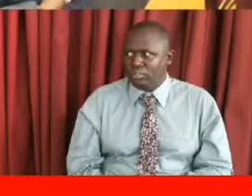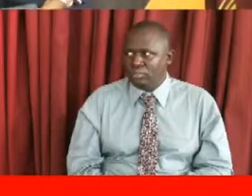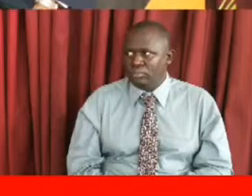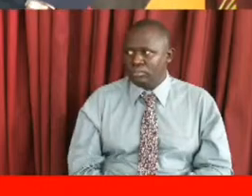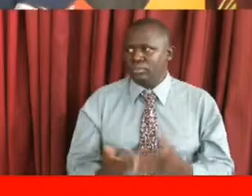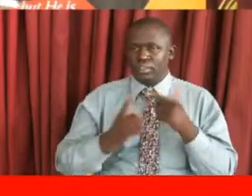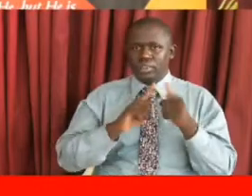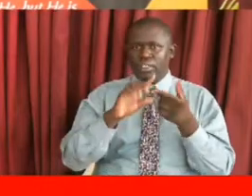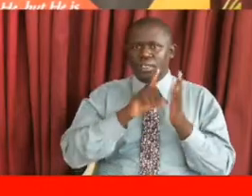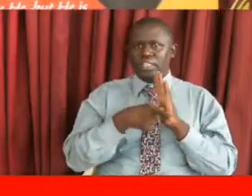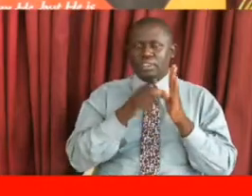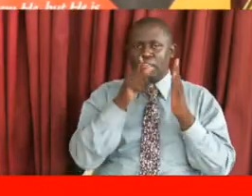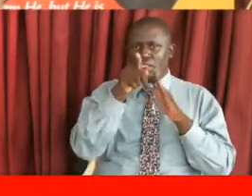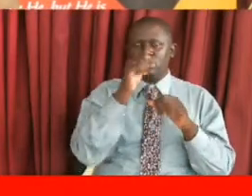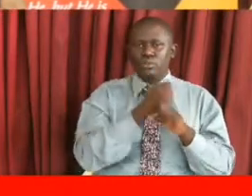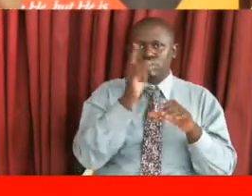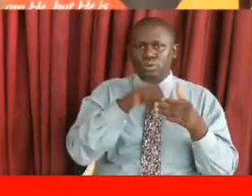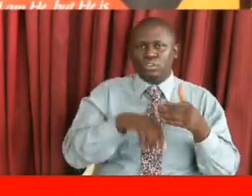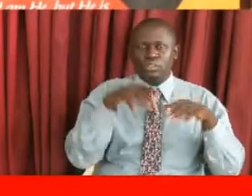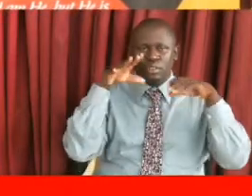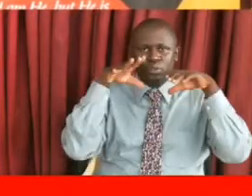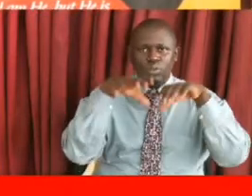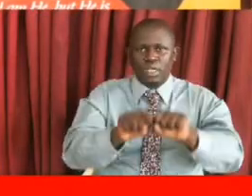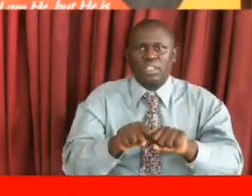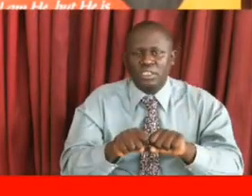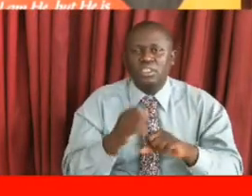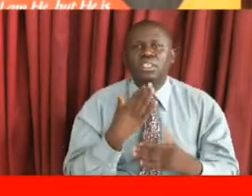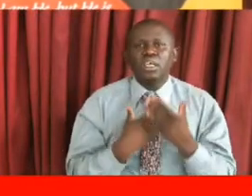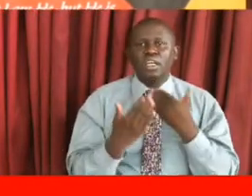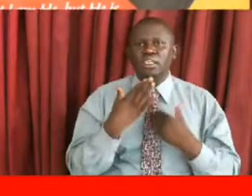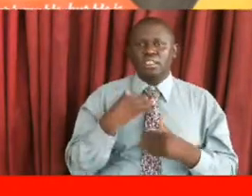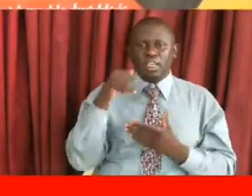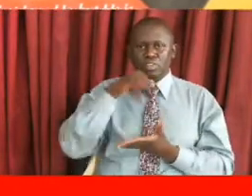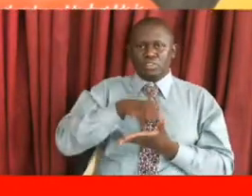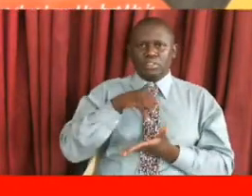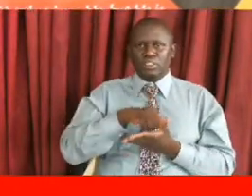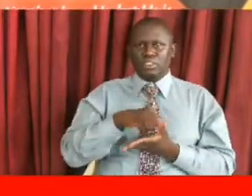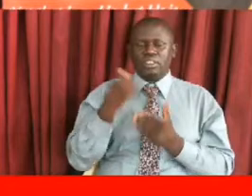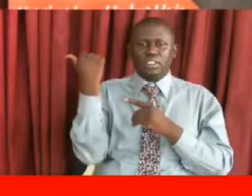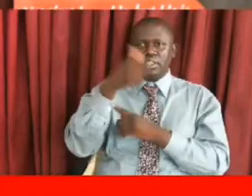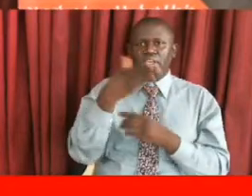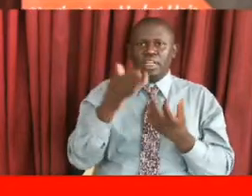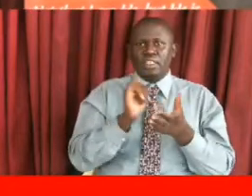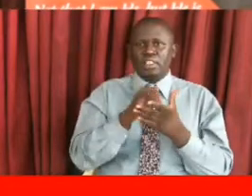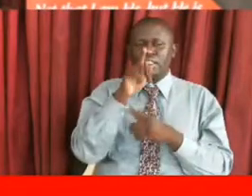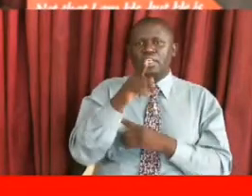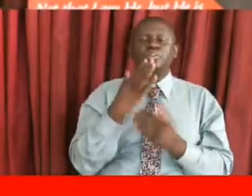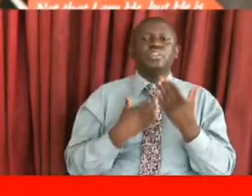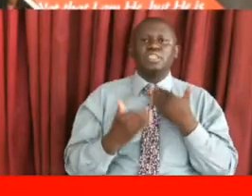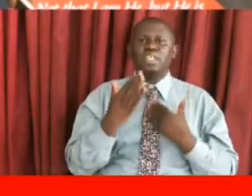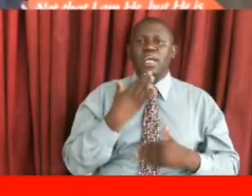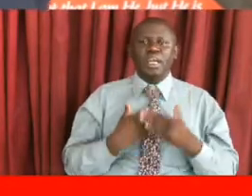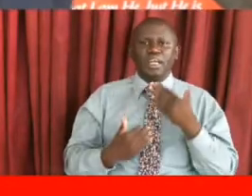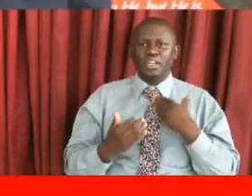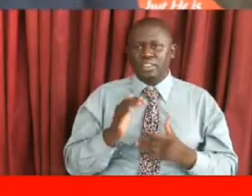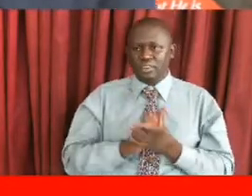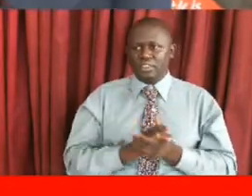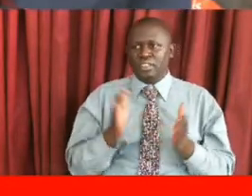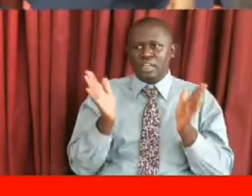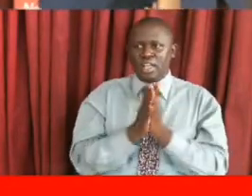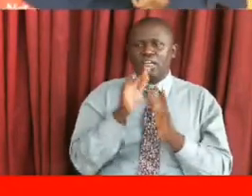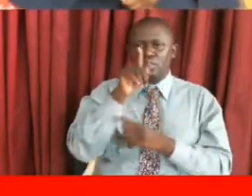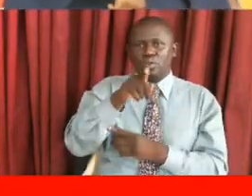and then later you catch a desire for it anything you desire and you are